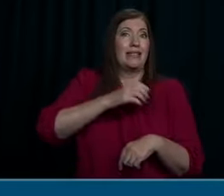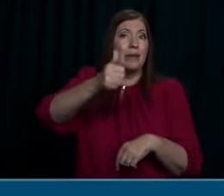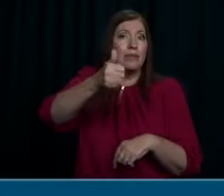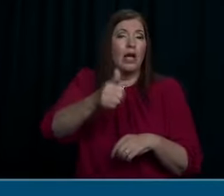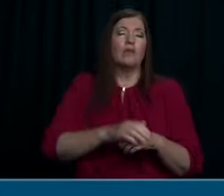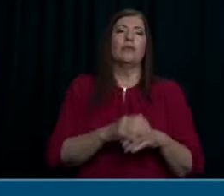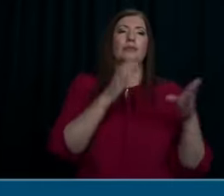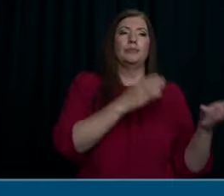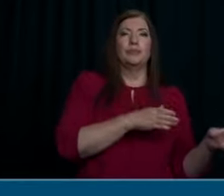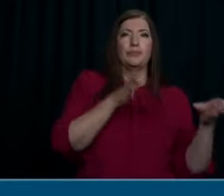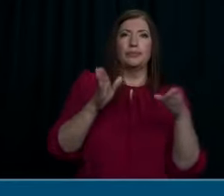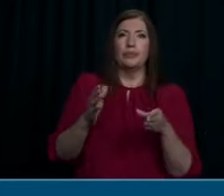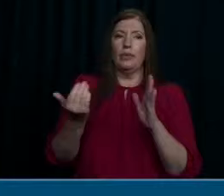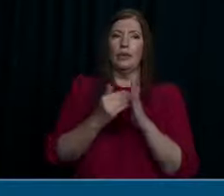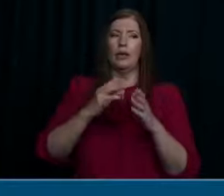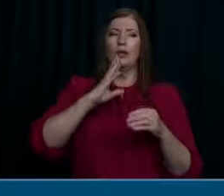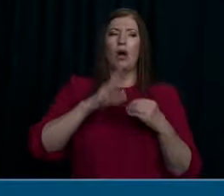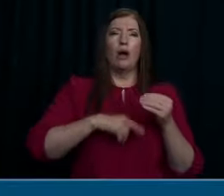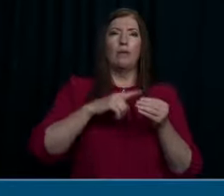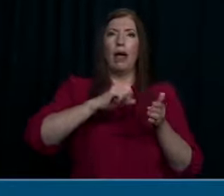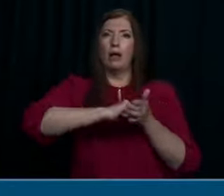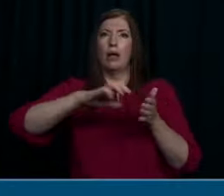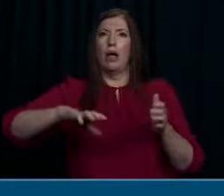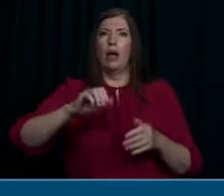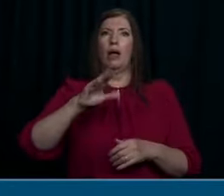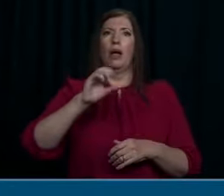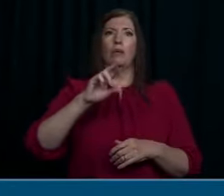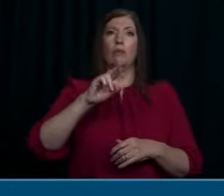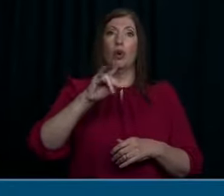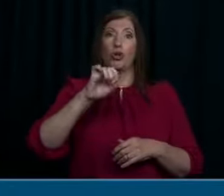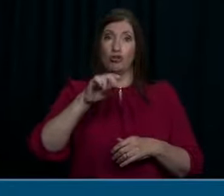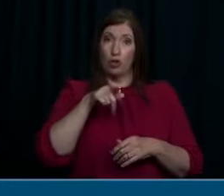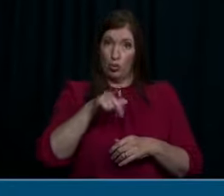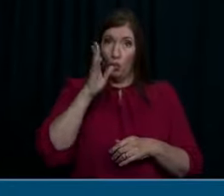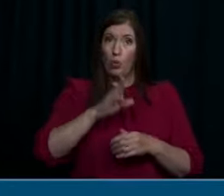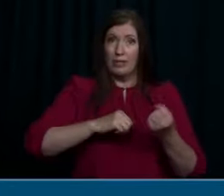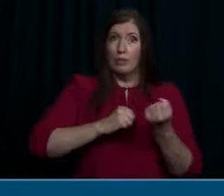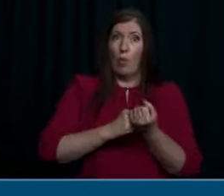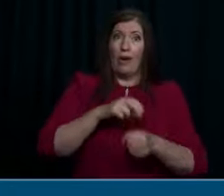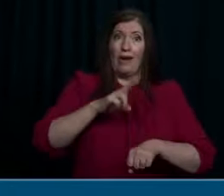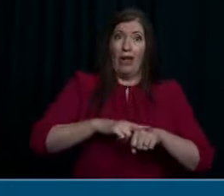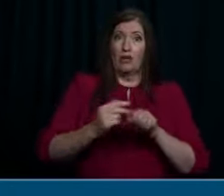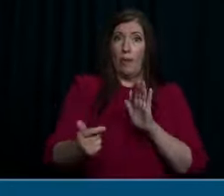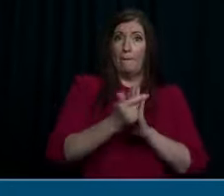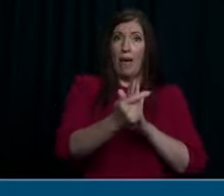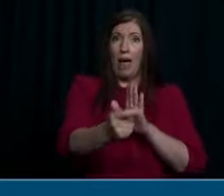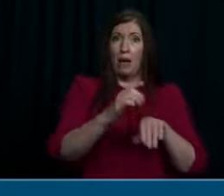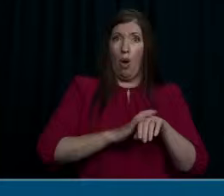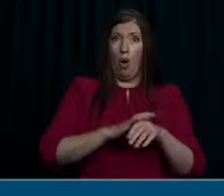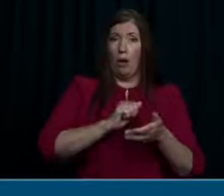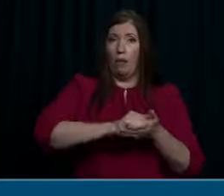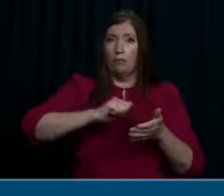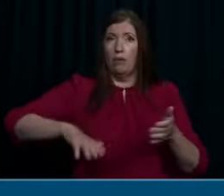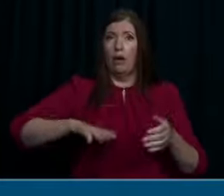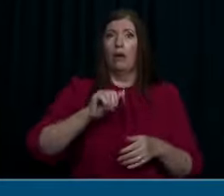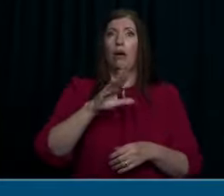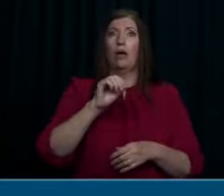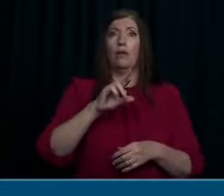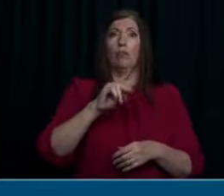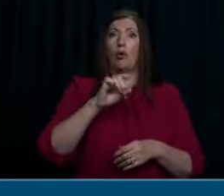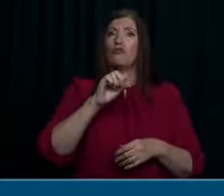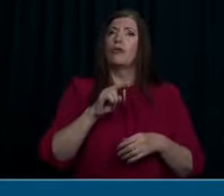Let's shift gears again and talk a little about abortion. Would you support a national ban on abortion? And if so, at